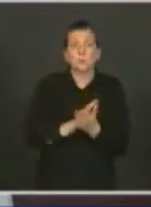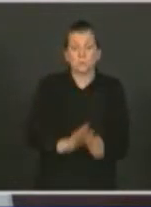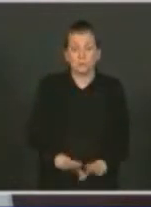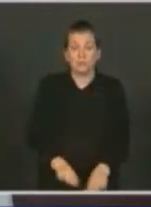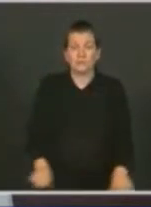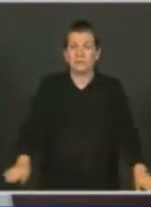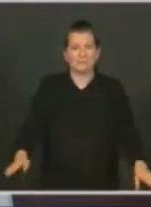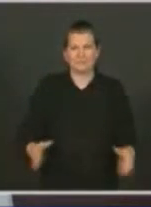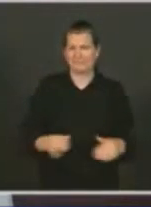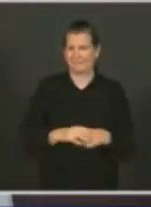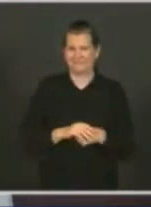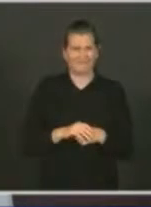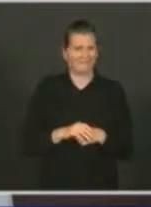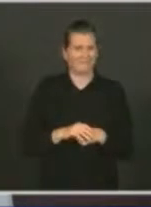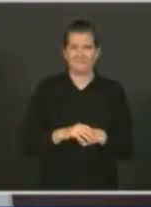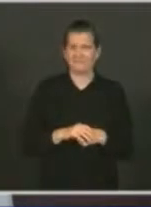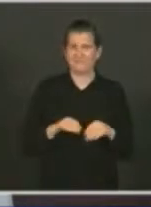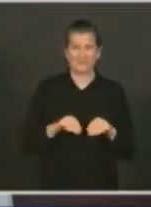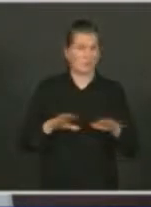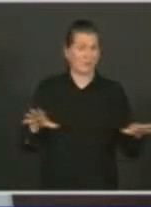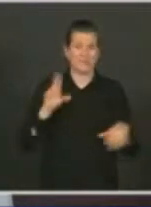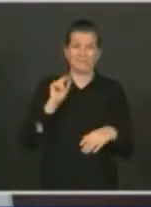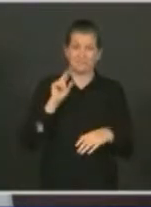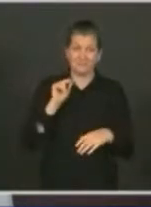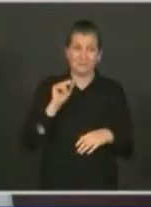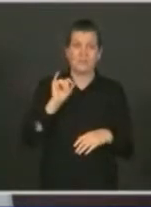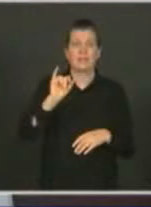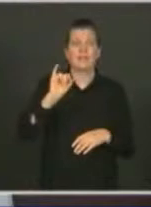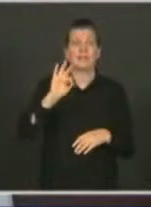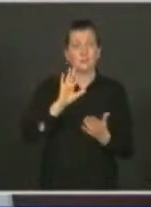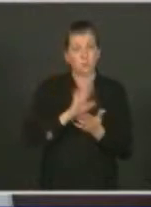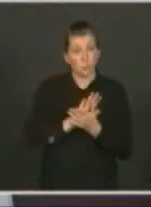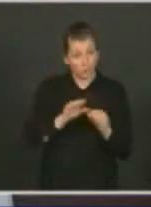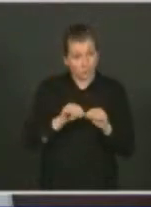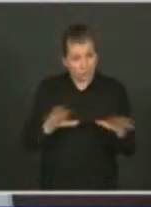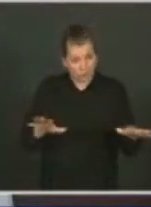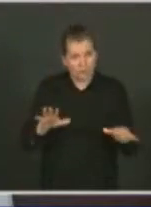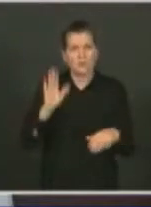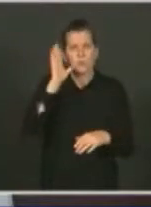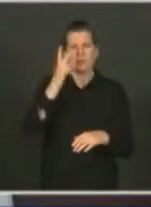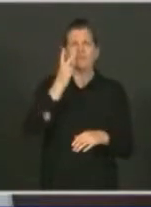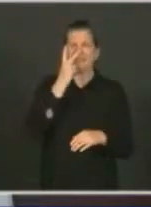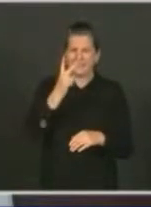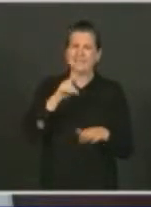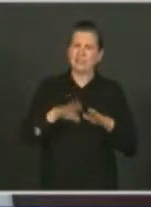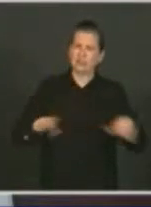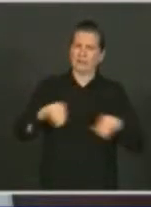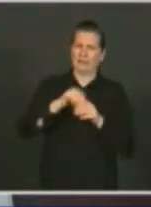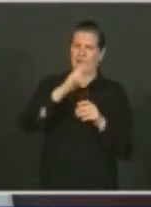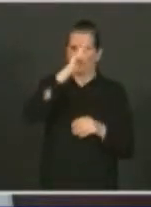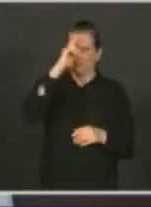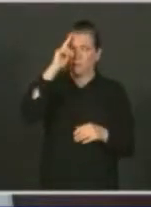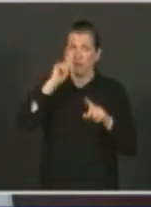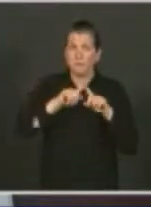cauldron of spread, we would be seeing a percentage of those in the emergency department, and we're not doing that.